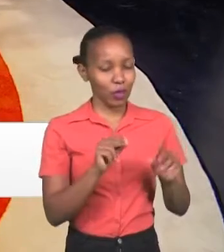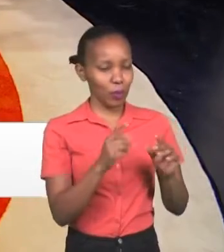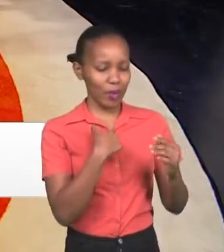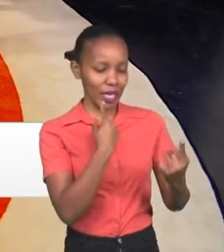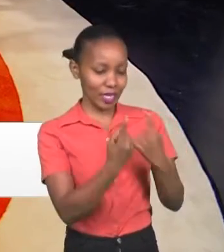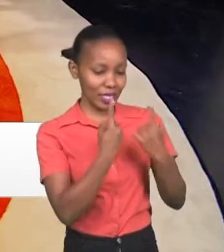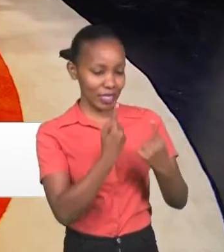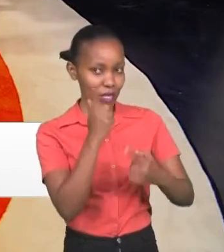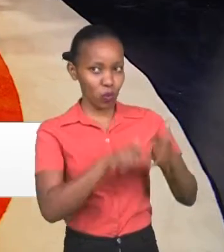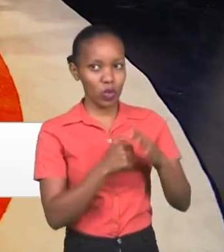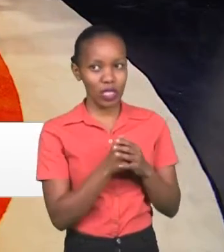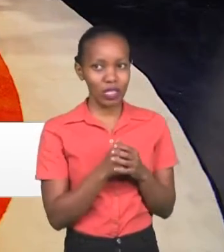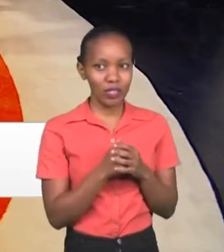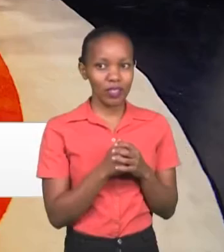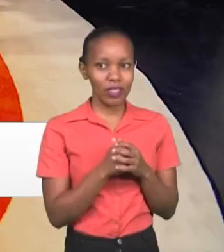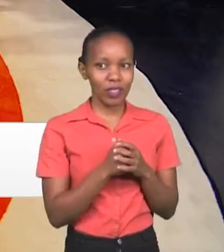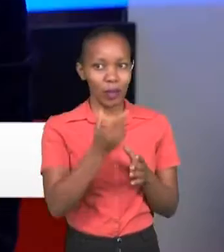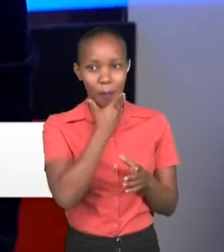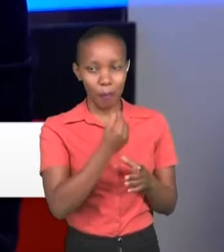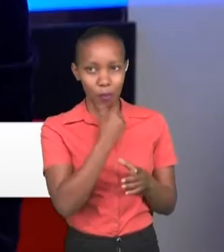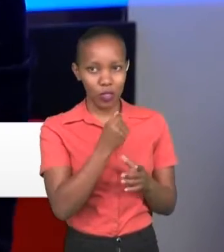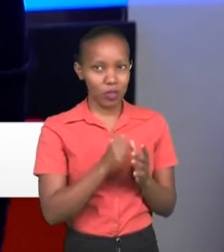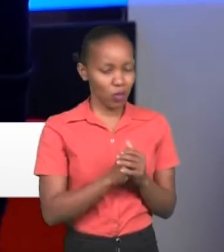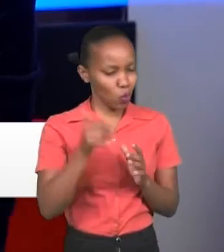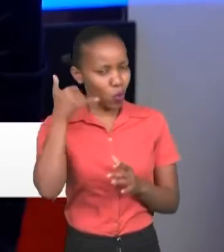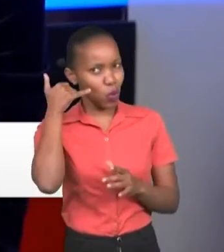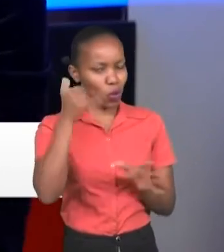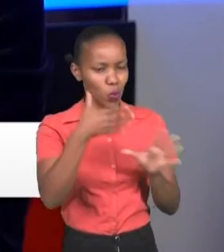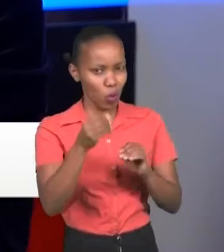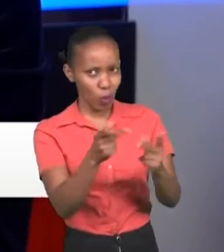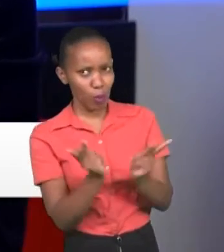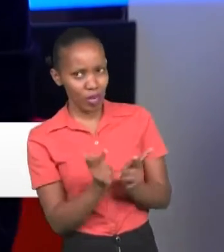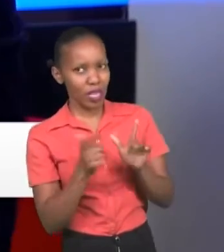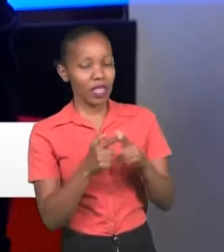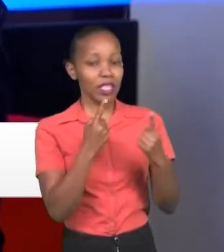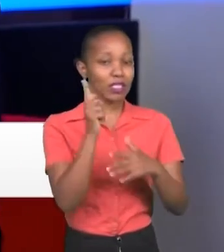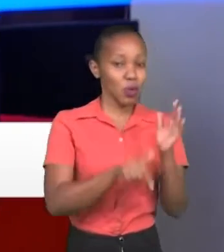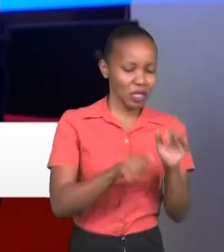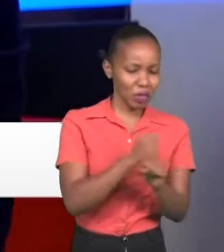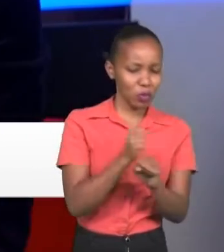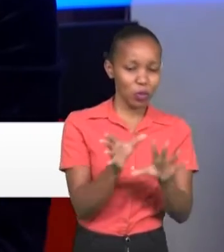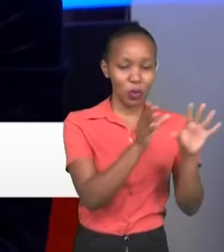Look at this. Hey, mazi, boys, unapigia mtu, twende place, leo siwezi toka.